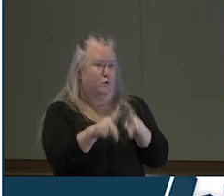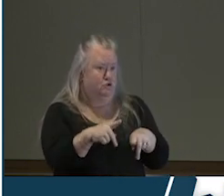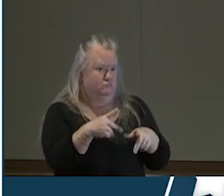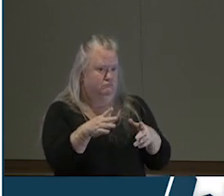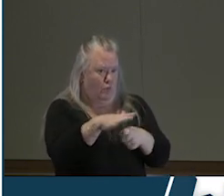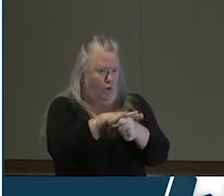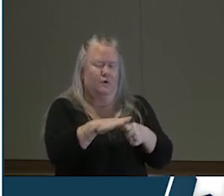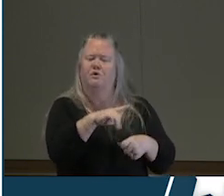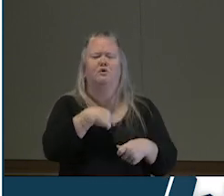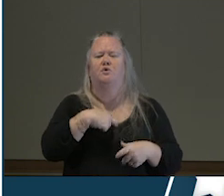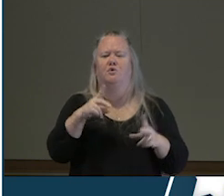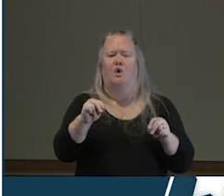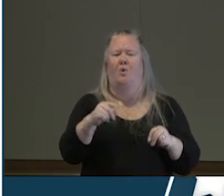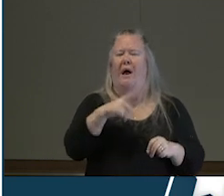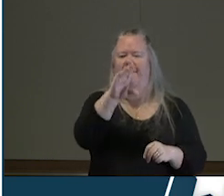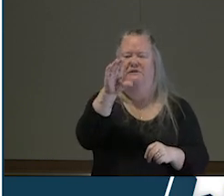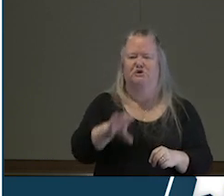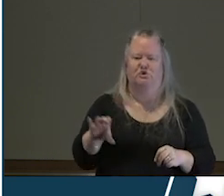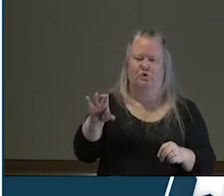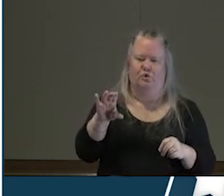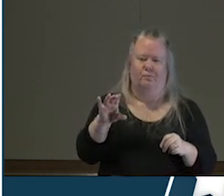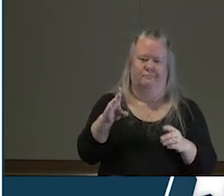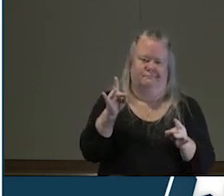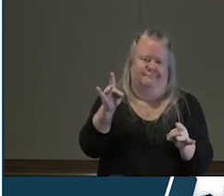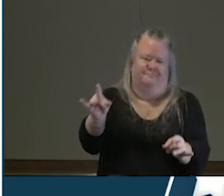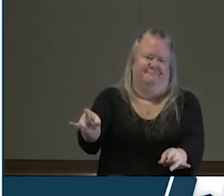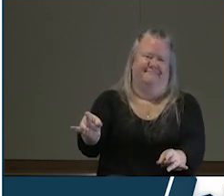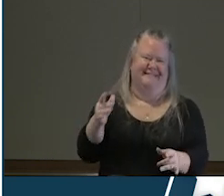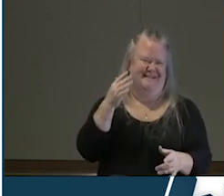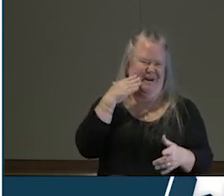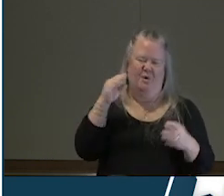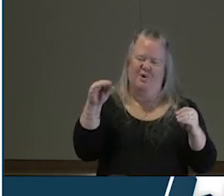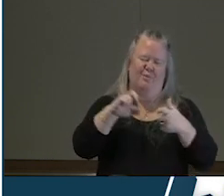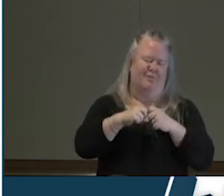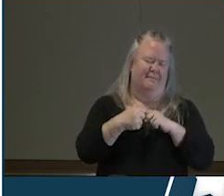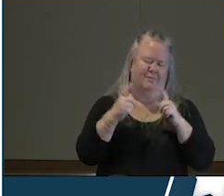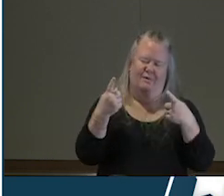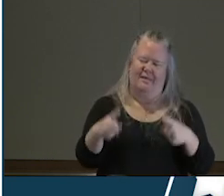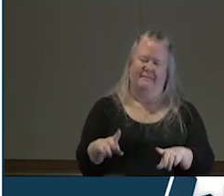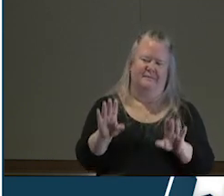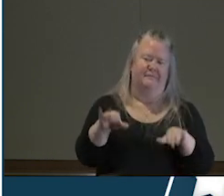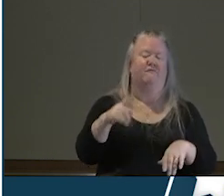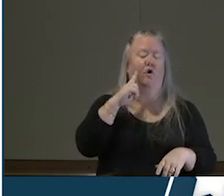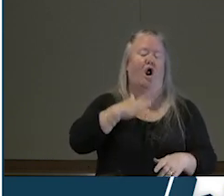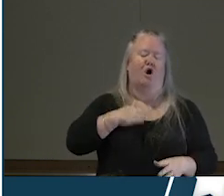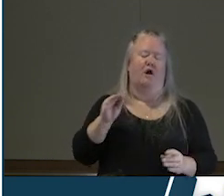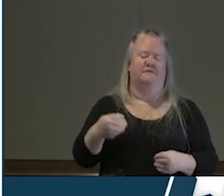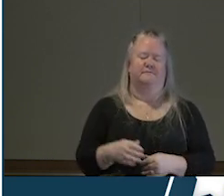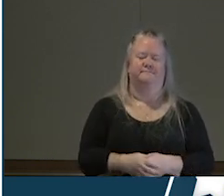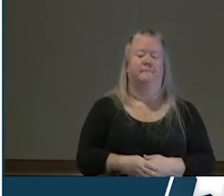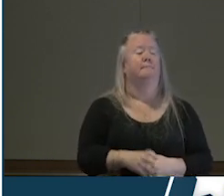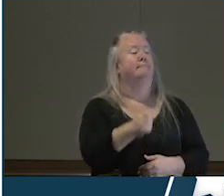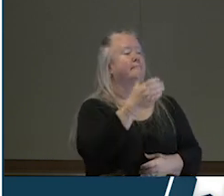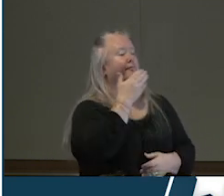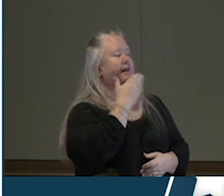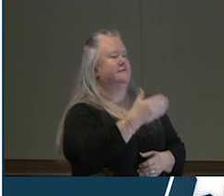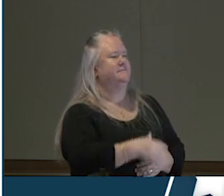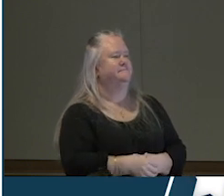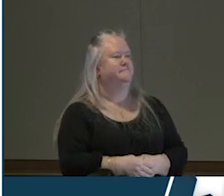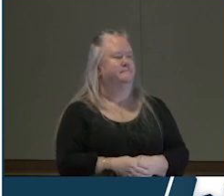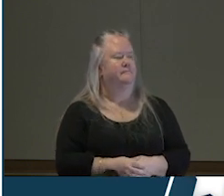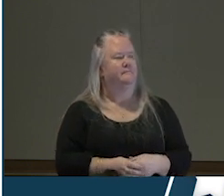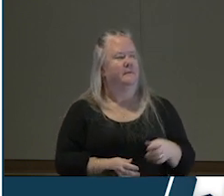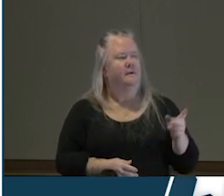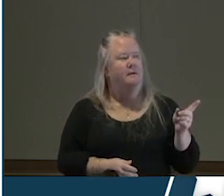No. We do Zoom. Once Zoom became easy, it just like there was no issue with any of that. At least for our office, there wasn't. You had a